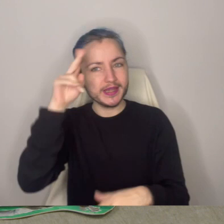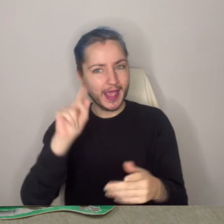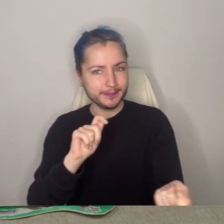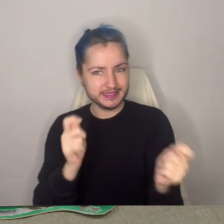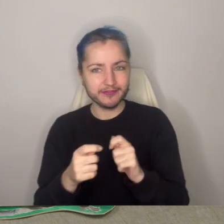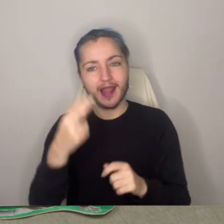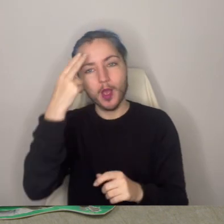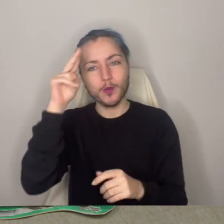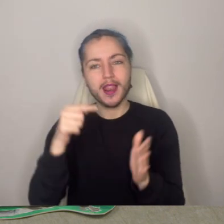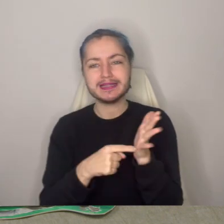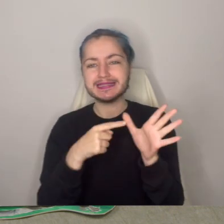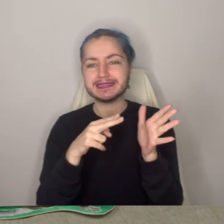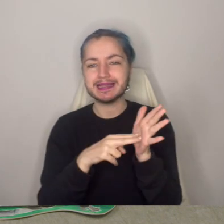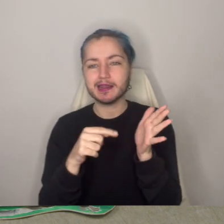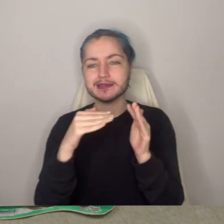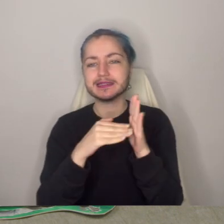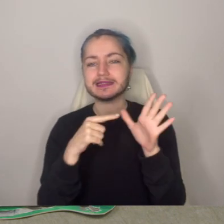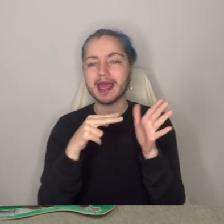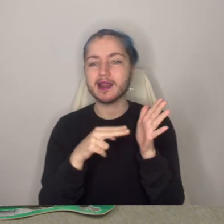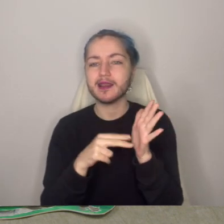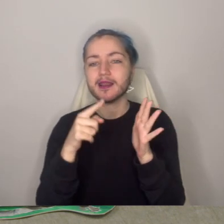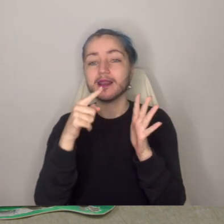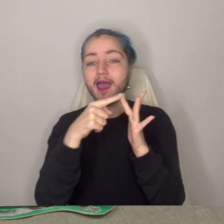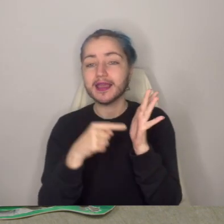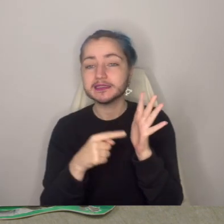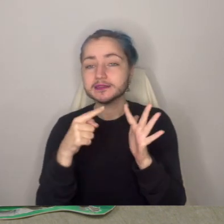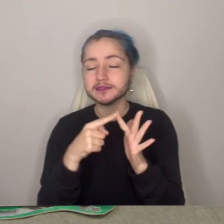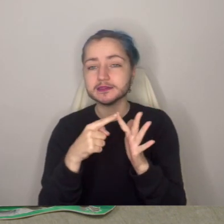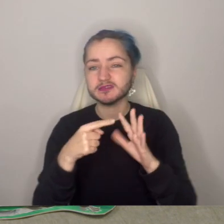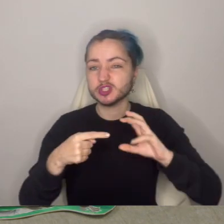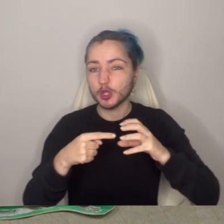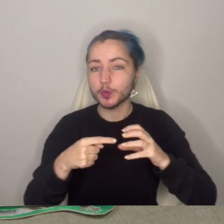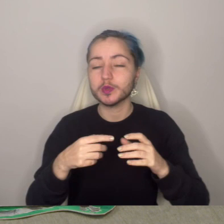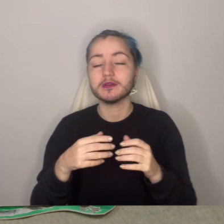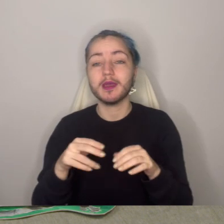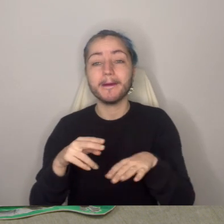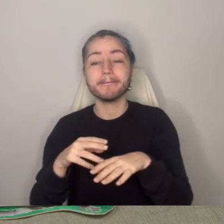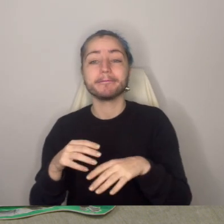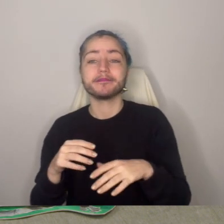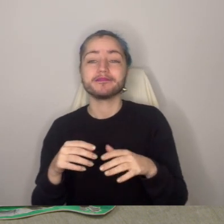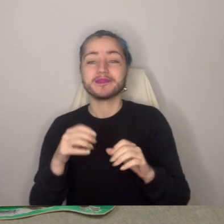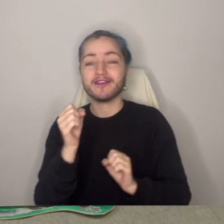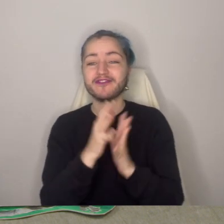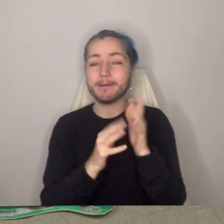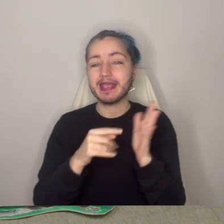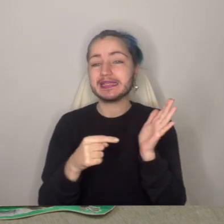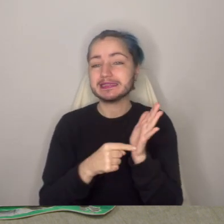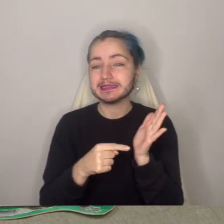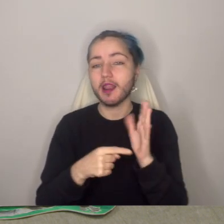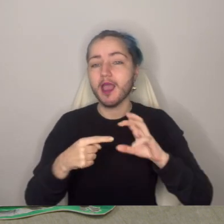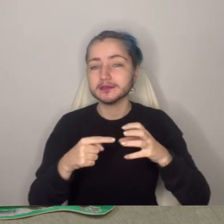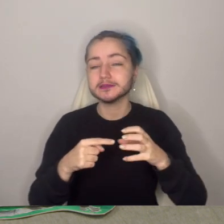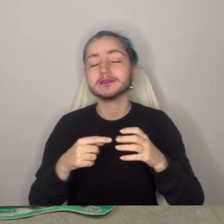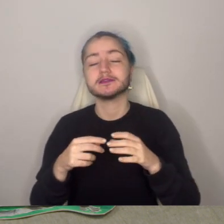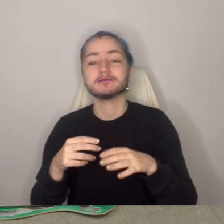I'm Tanzanian, and Tanzanite is only found in Tanzania, and it's a beautiful